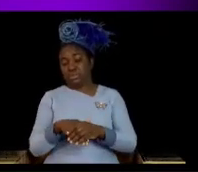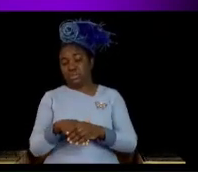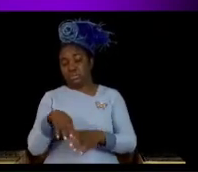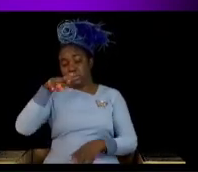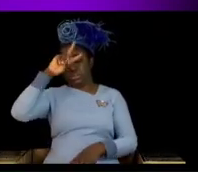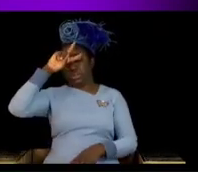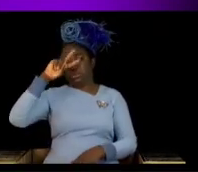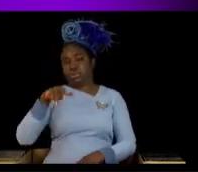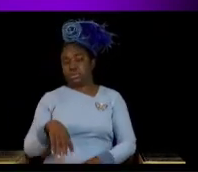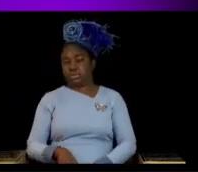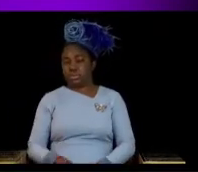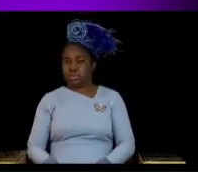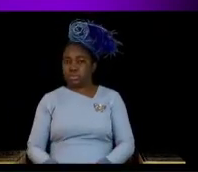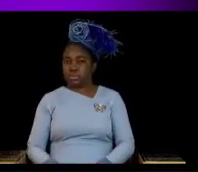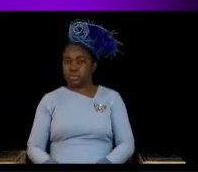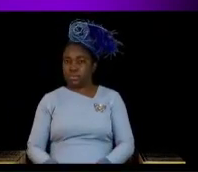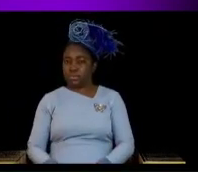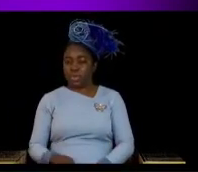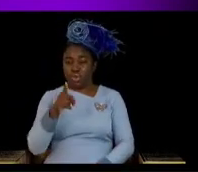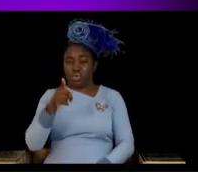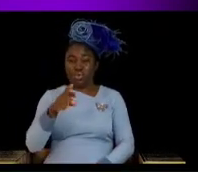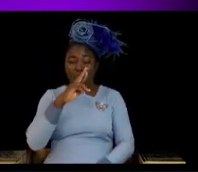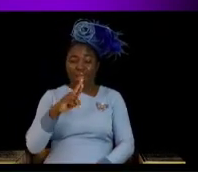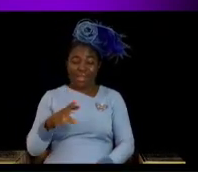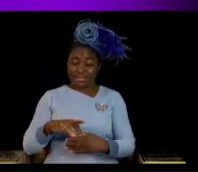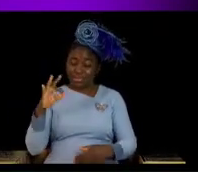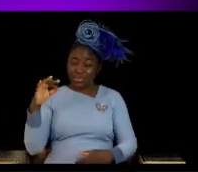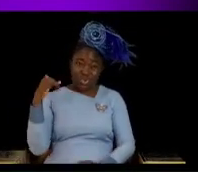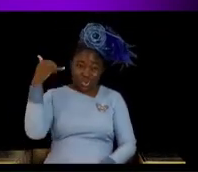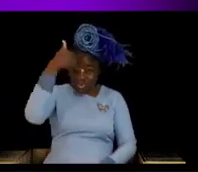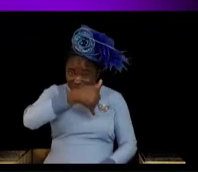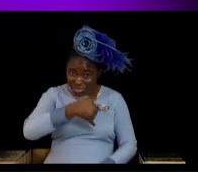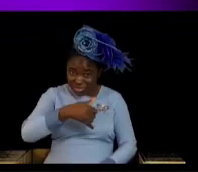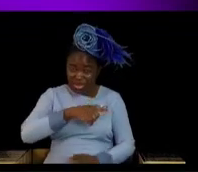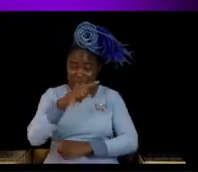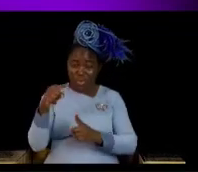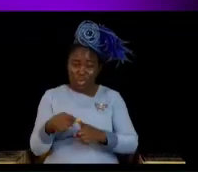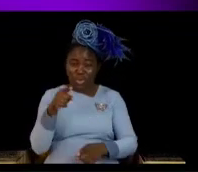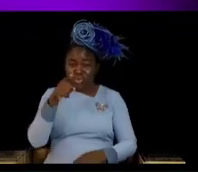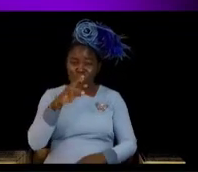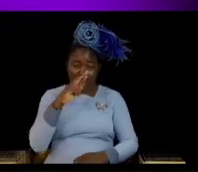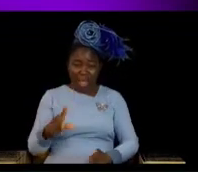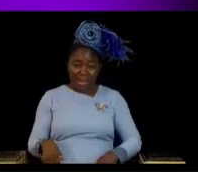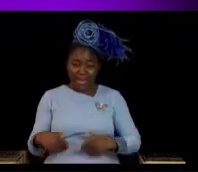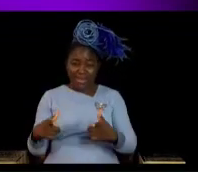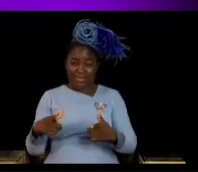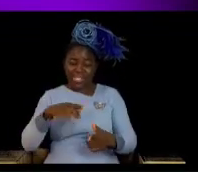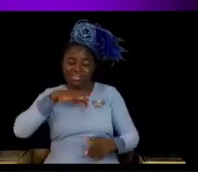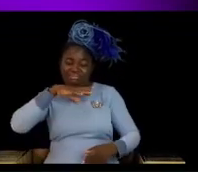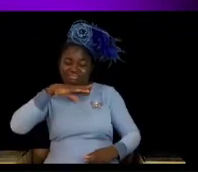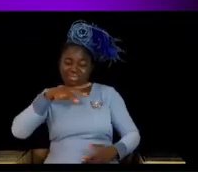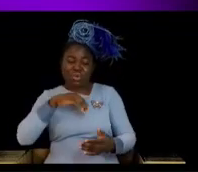spiritual dunce when you are living in any kind of unholy life.